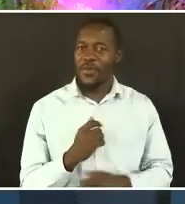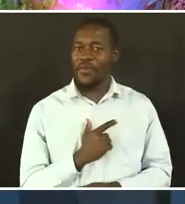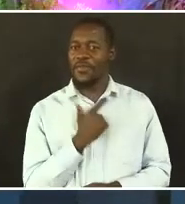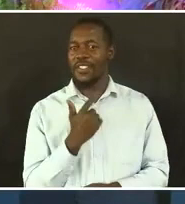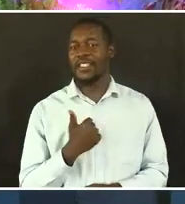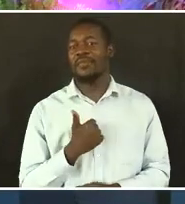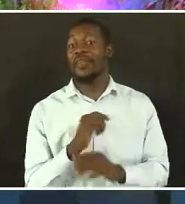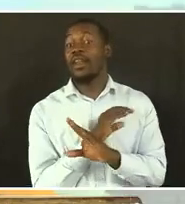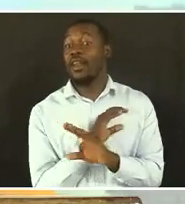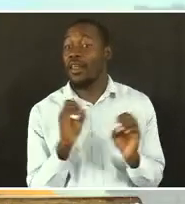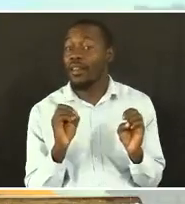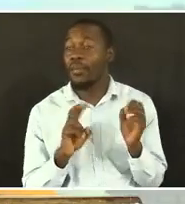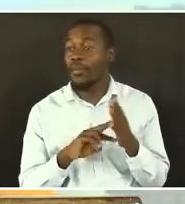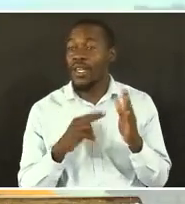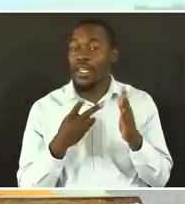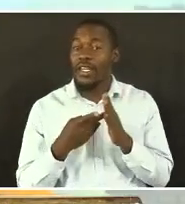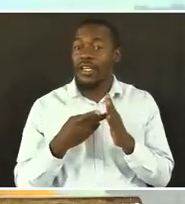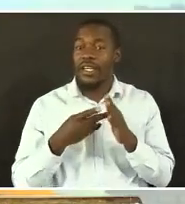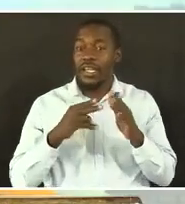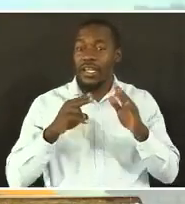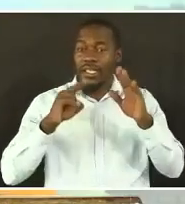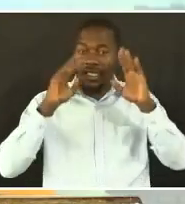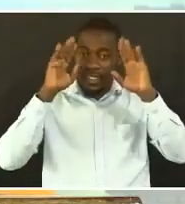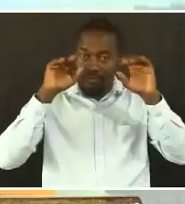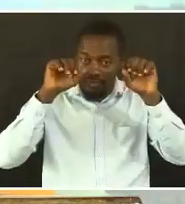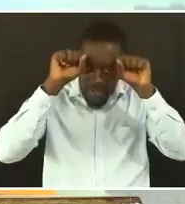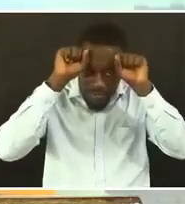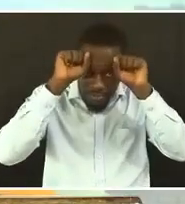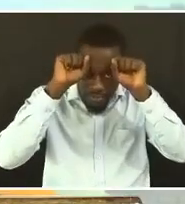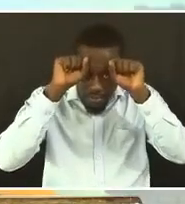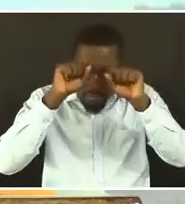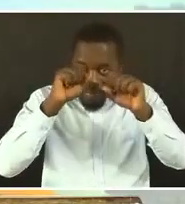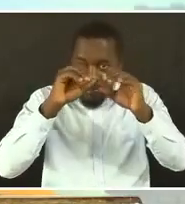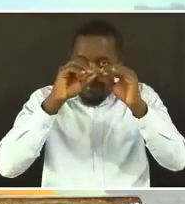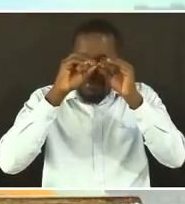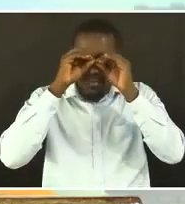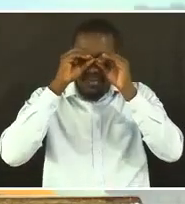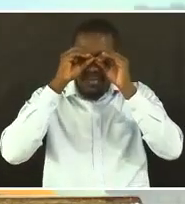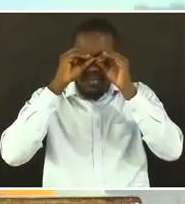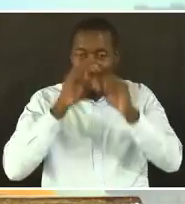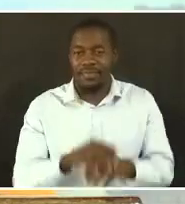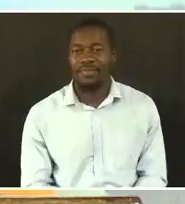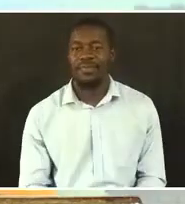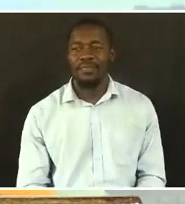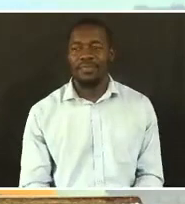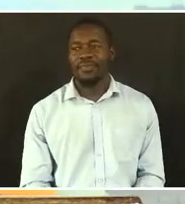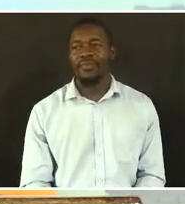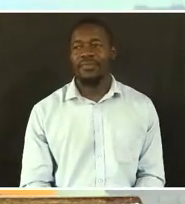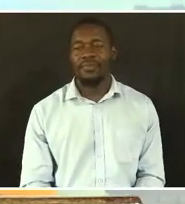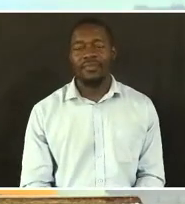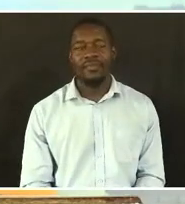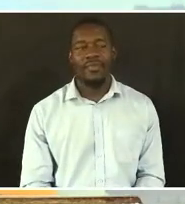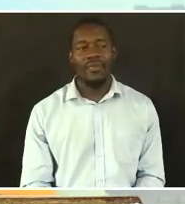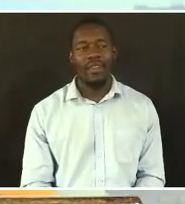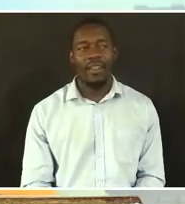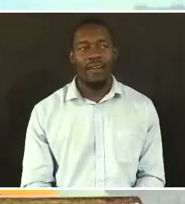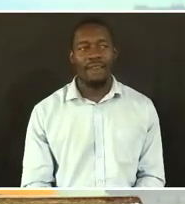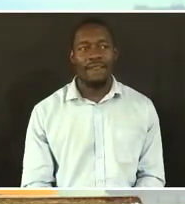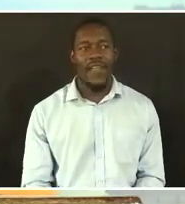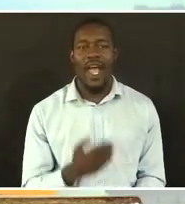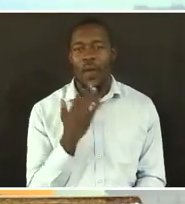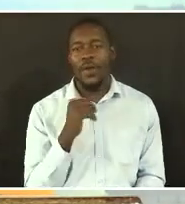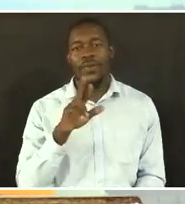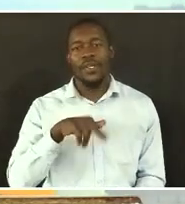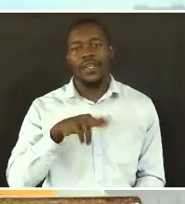not counted as the sheep. You didn't visit me. In fact, there is a quotation that I liked. I wanted to read this